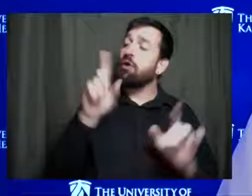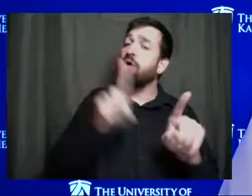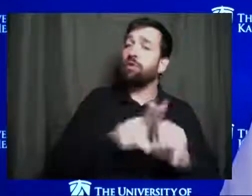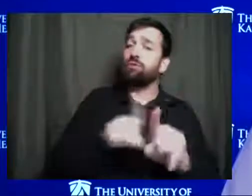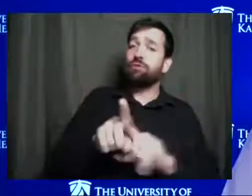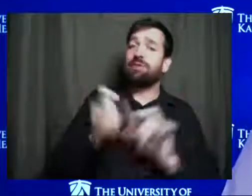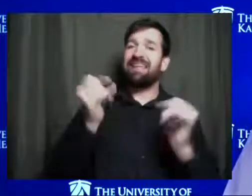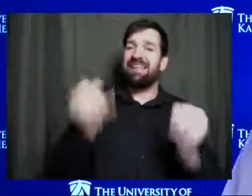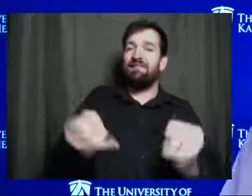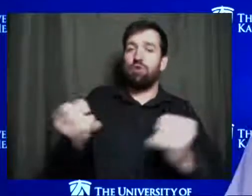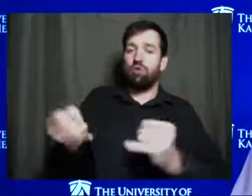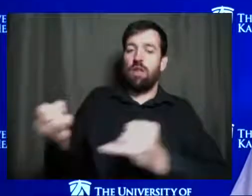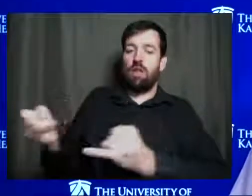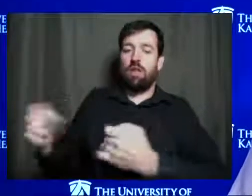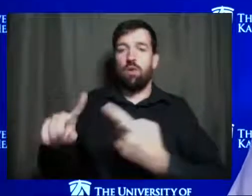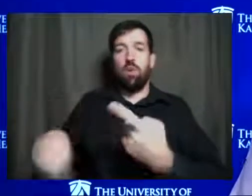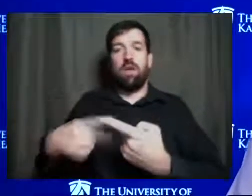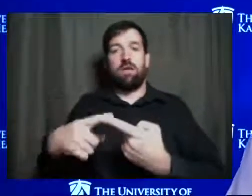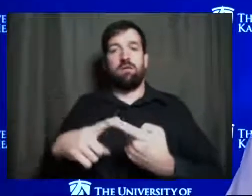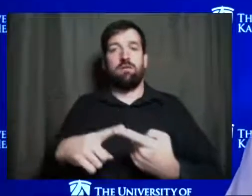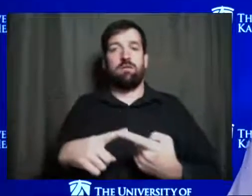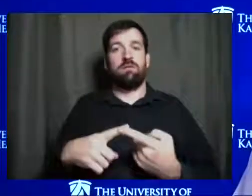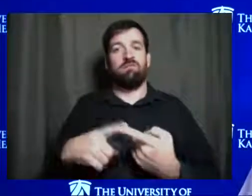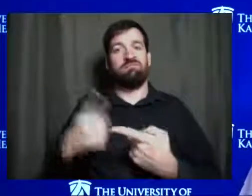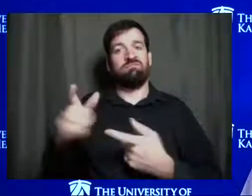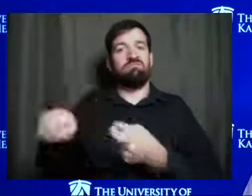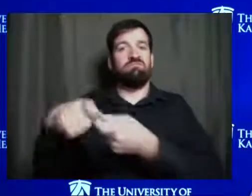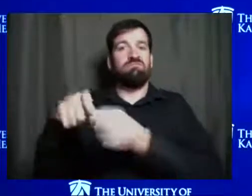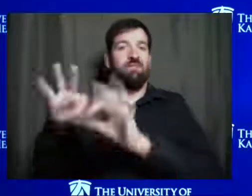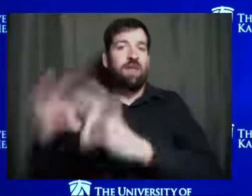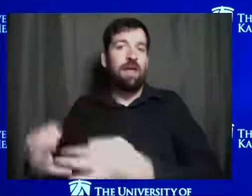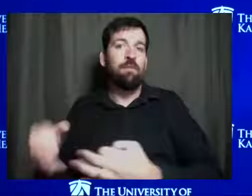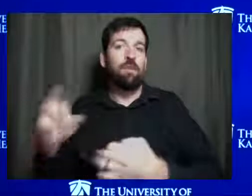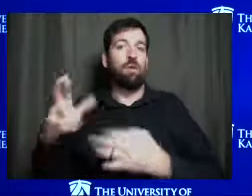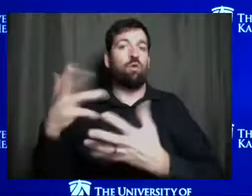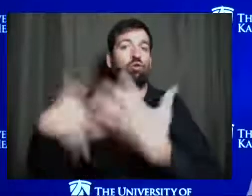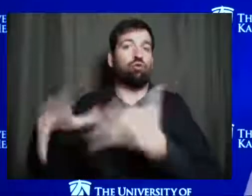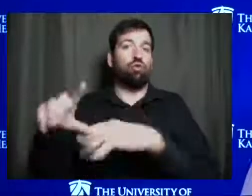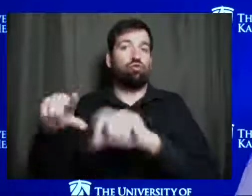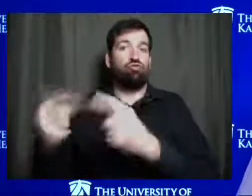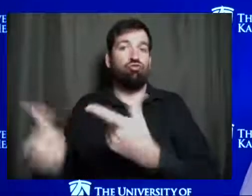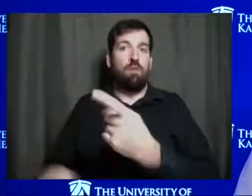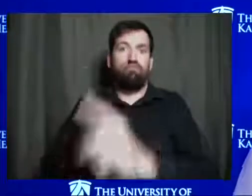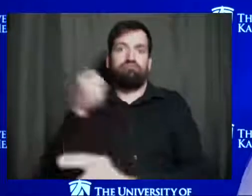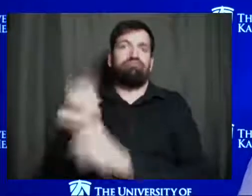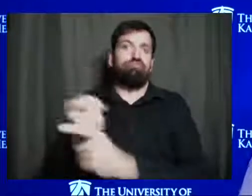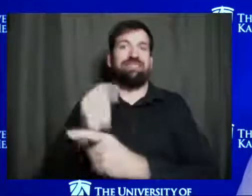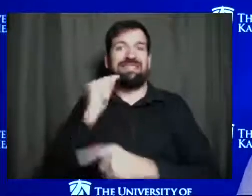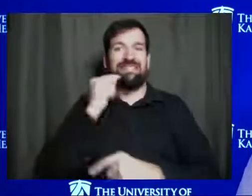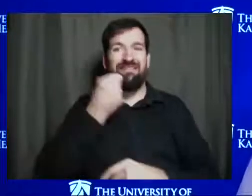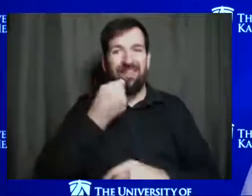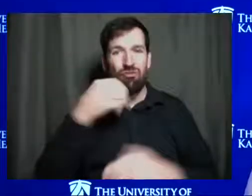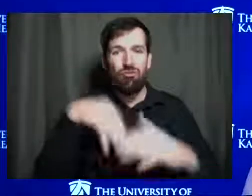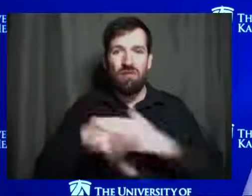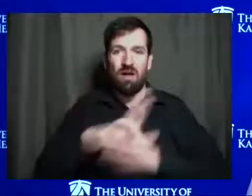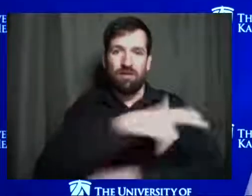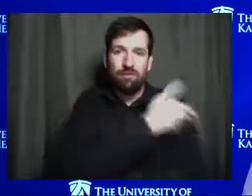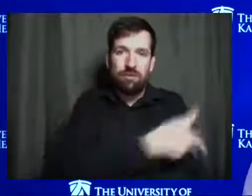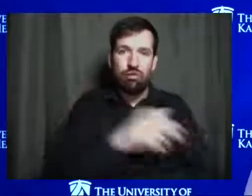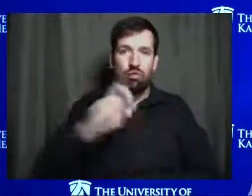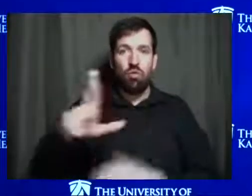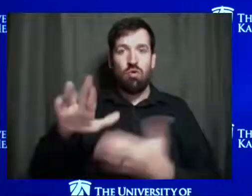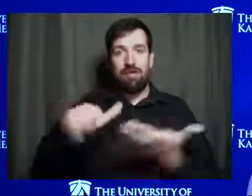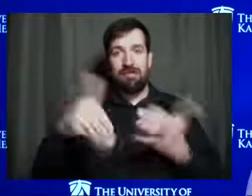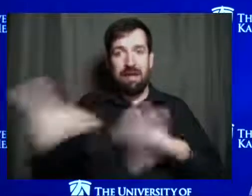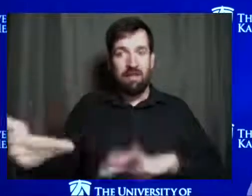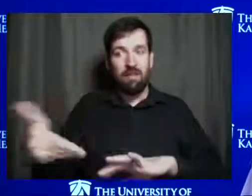that when a certain family or social group is affected by tragedy such as a severe hospitalization or death, that encourages